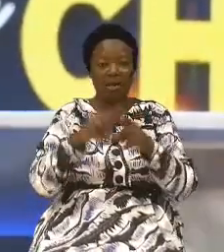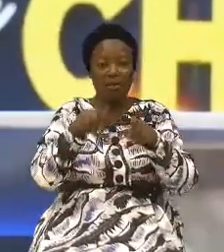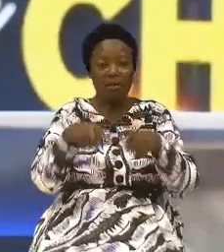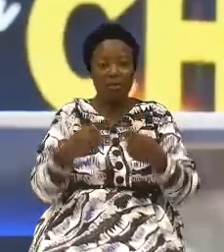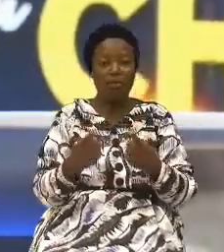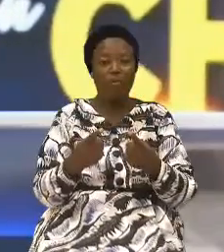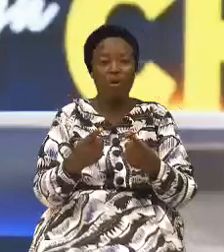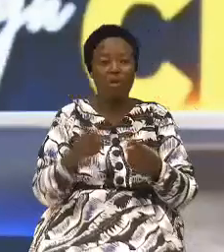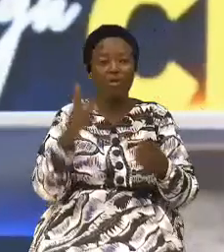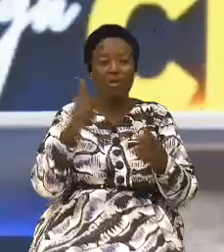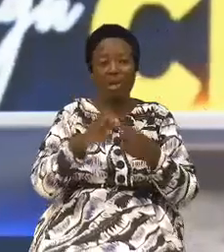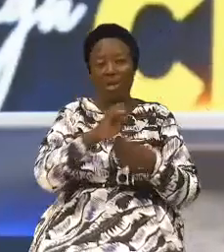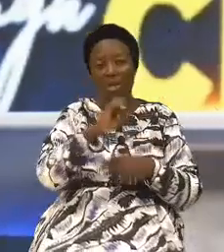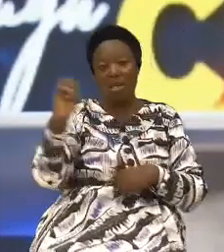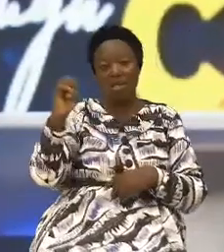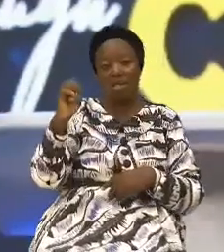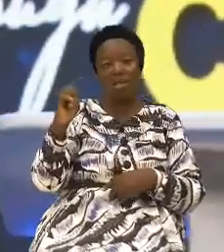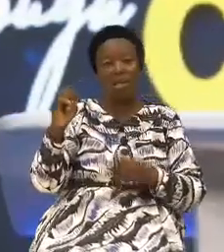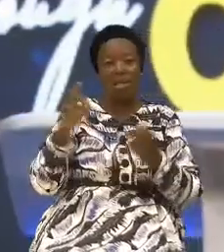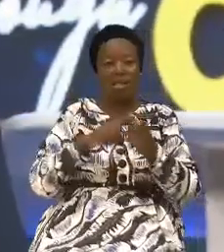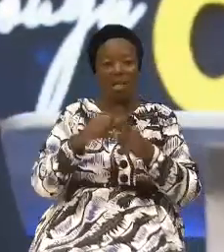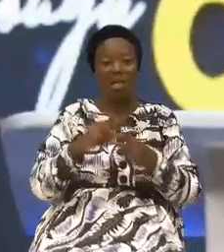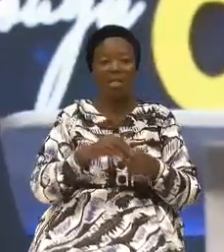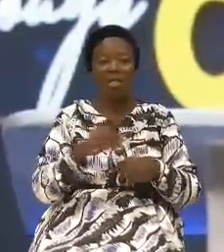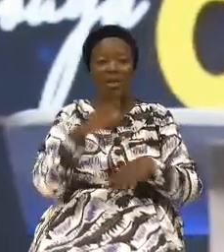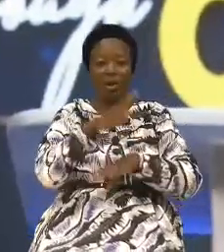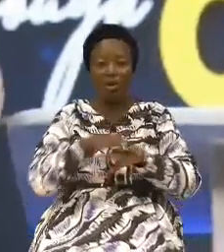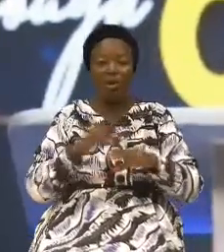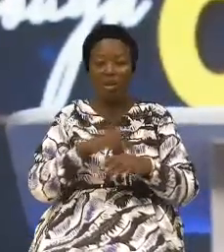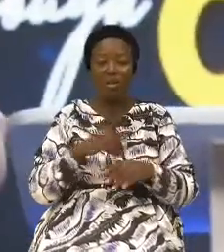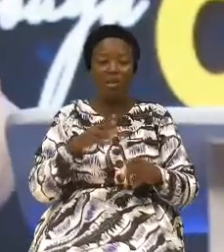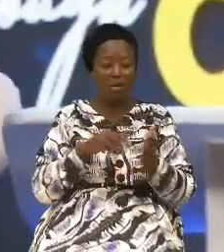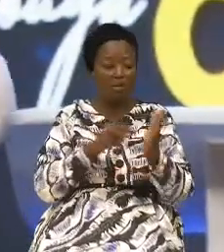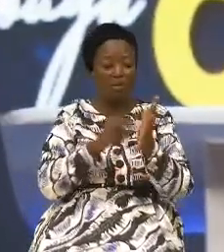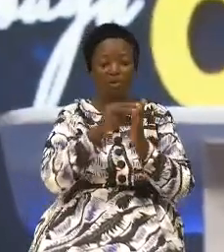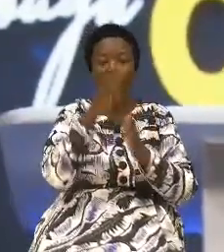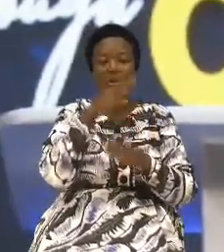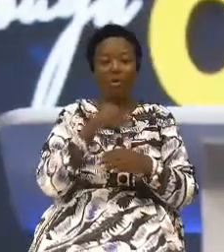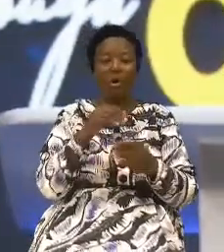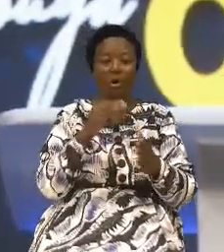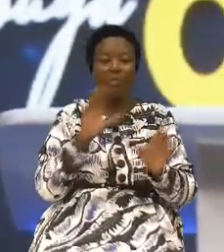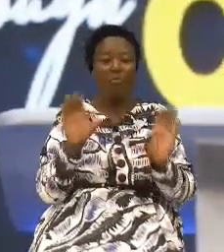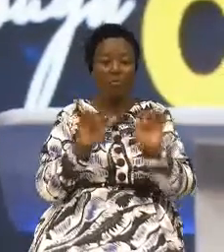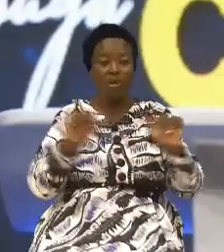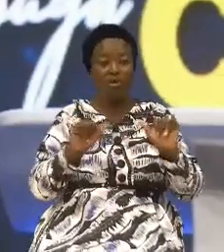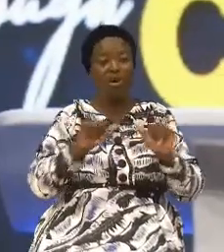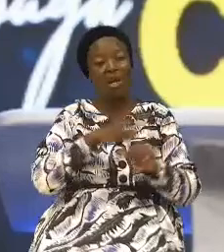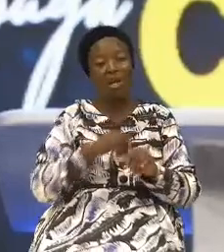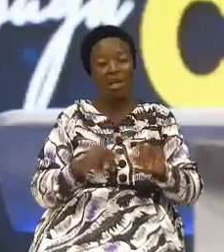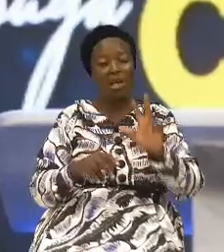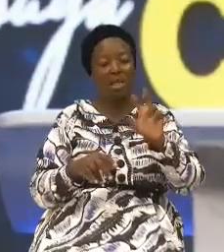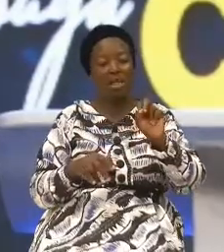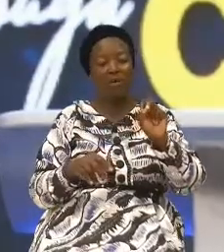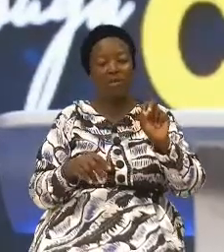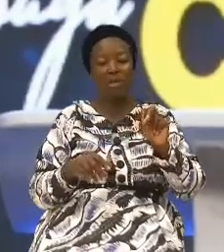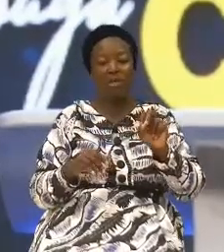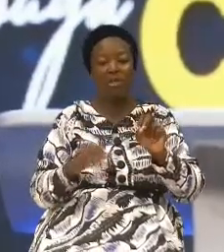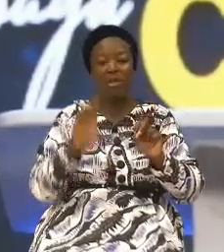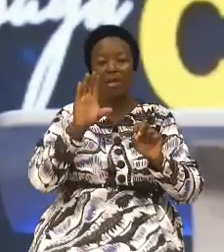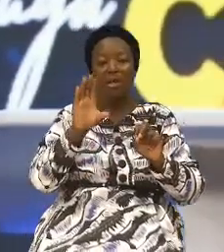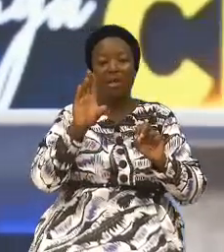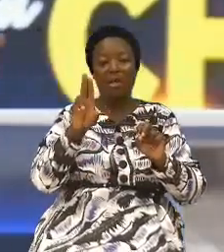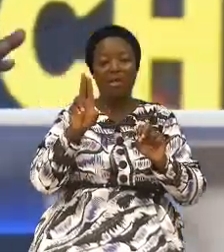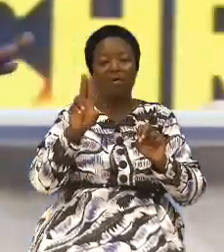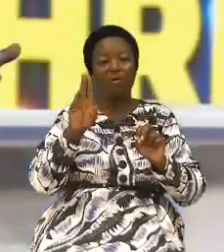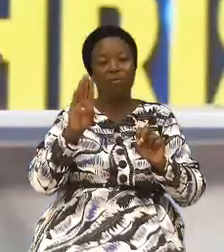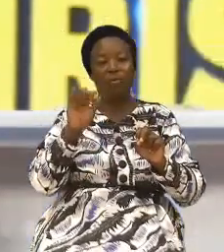He measured 1,000 cubits. And he brought me forth through the waters.